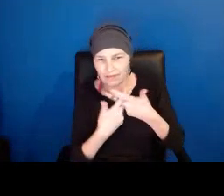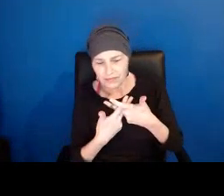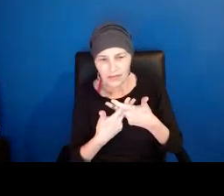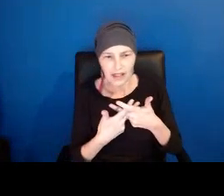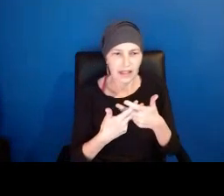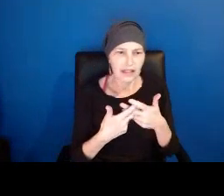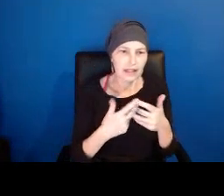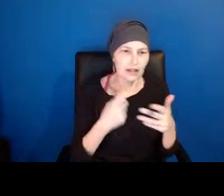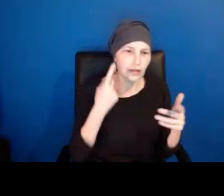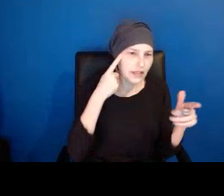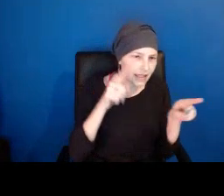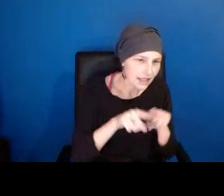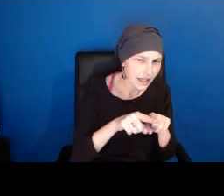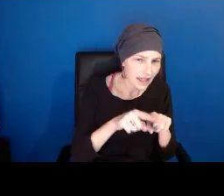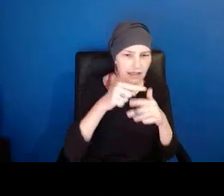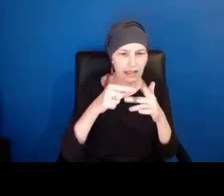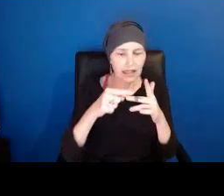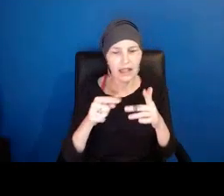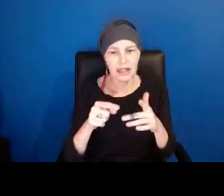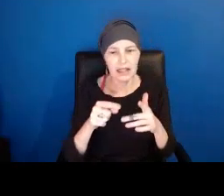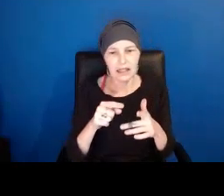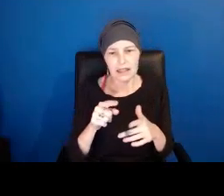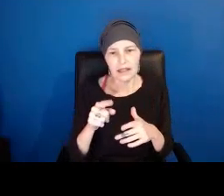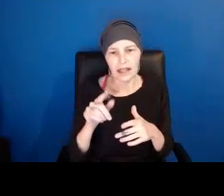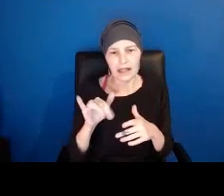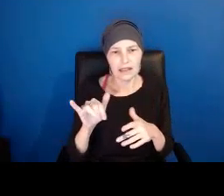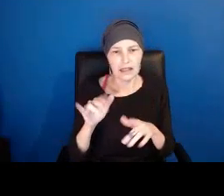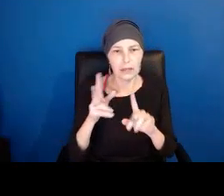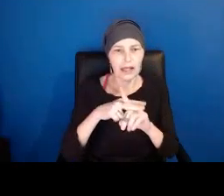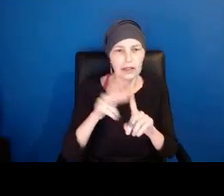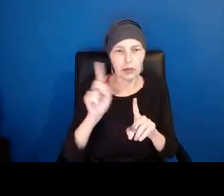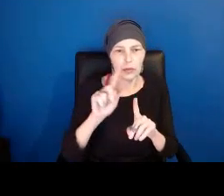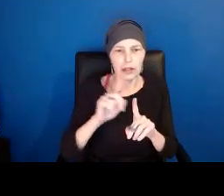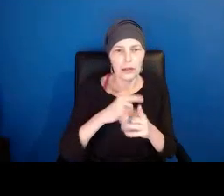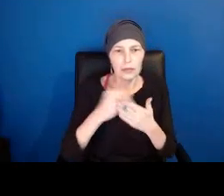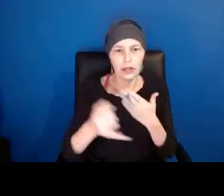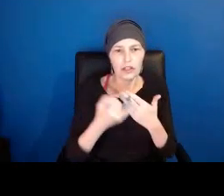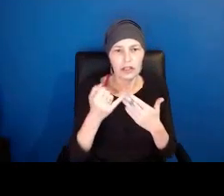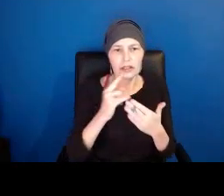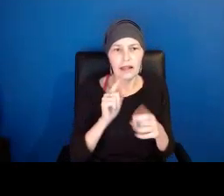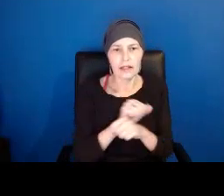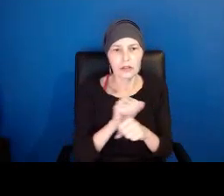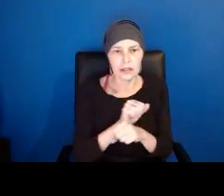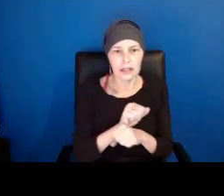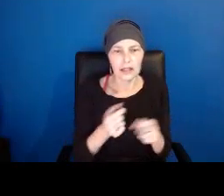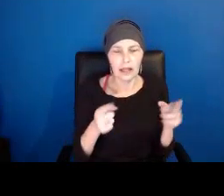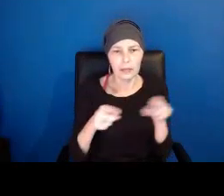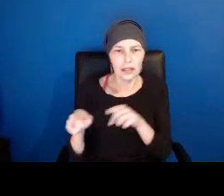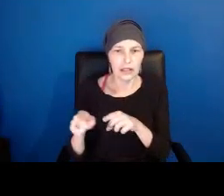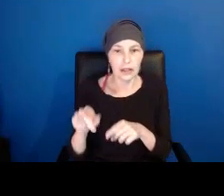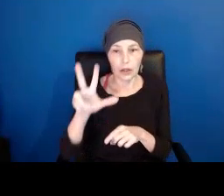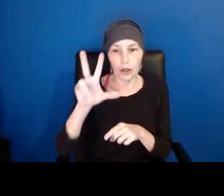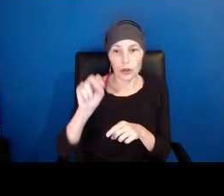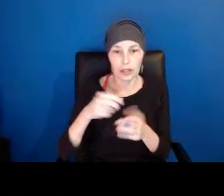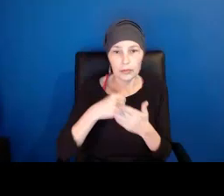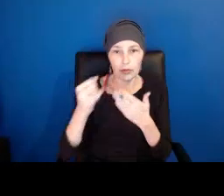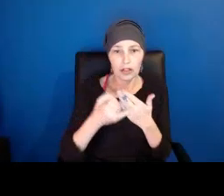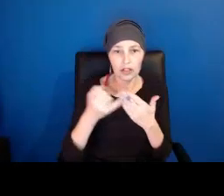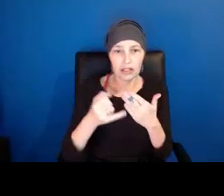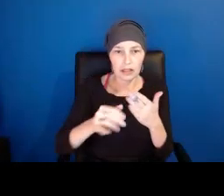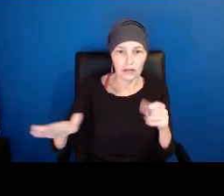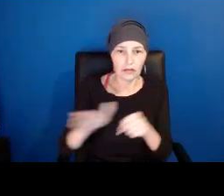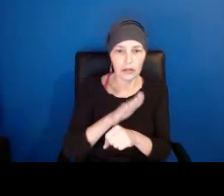the final projects actually do occur. And again, the limitation of 30 projects statewide and a maximum of 1% of